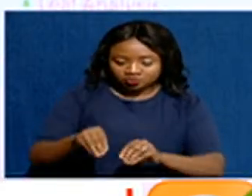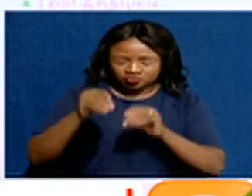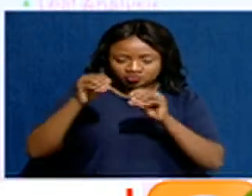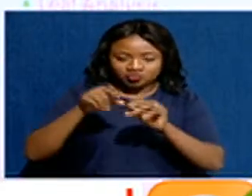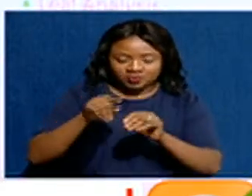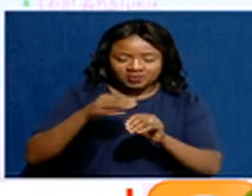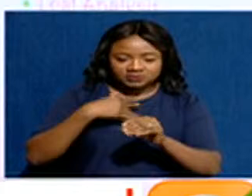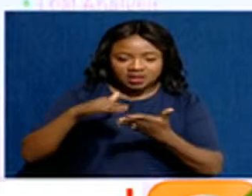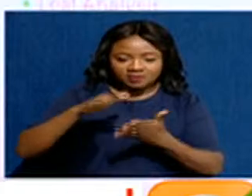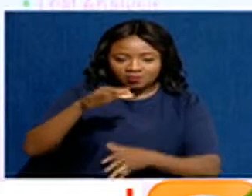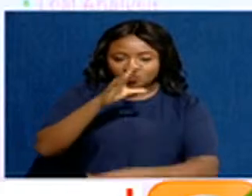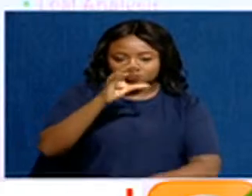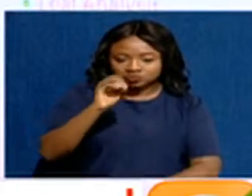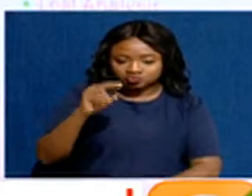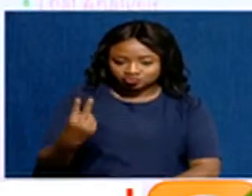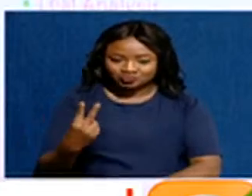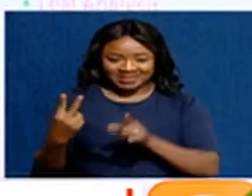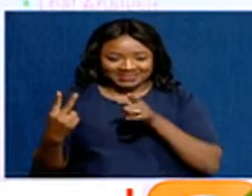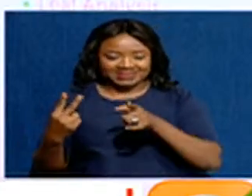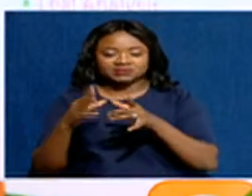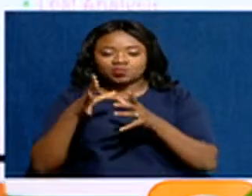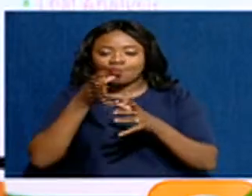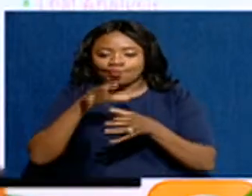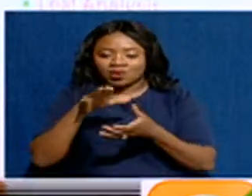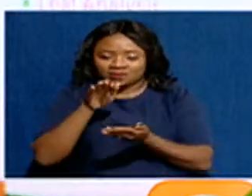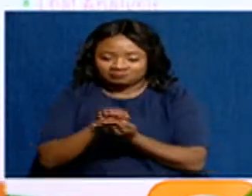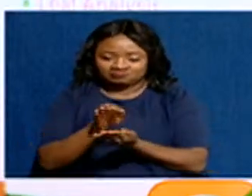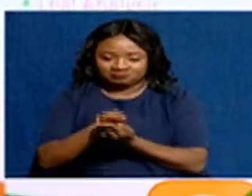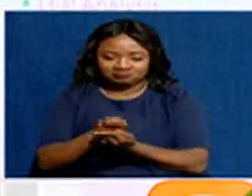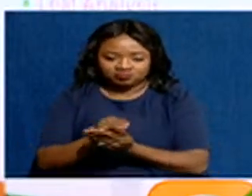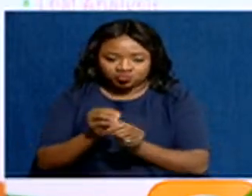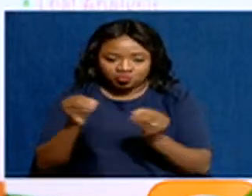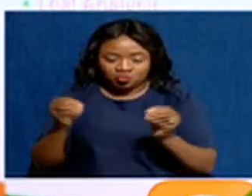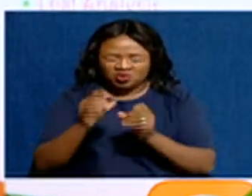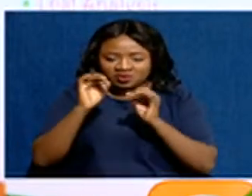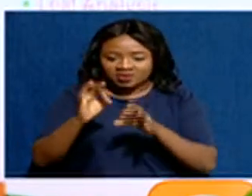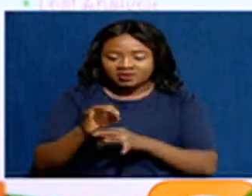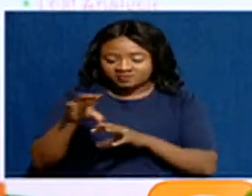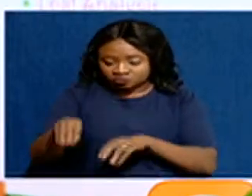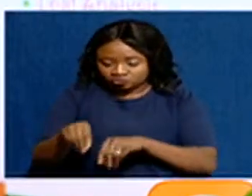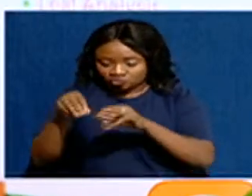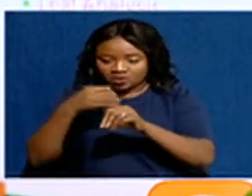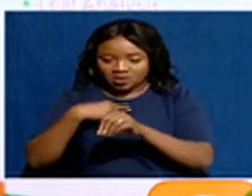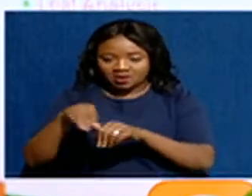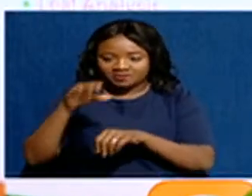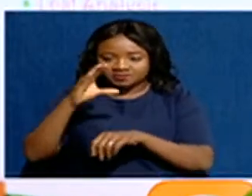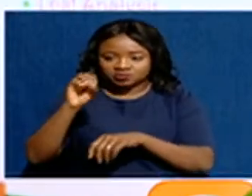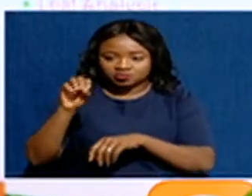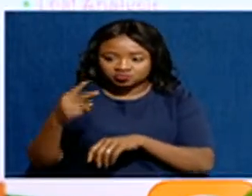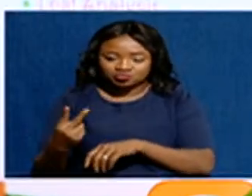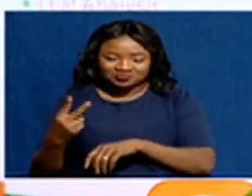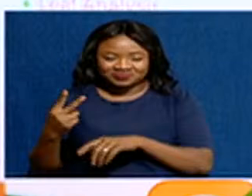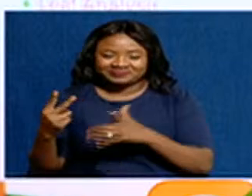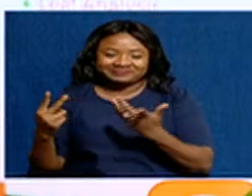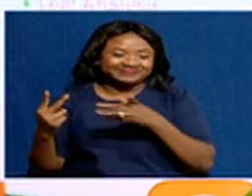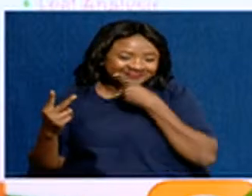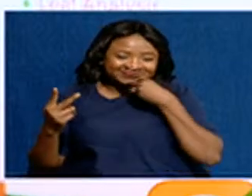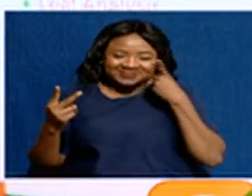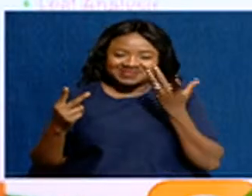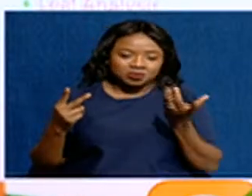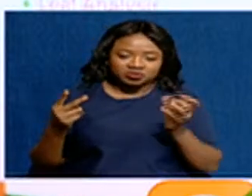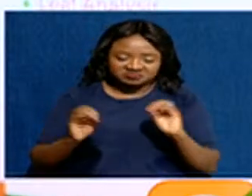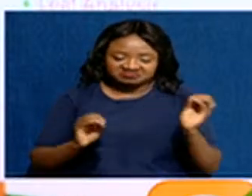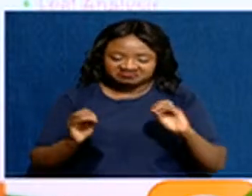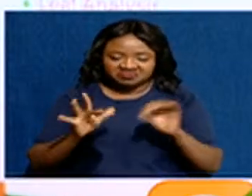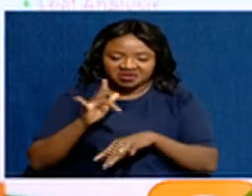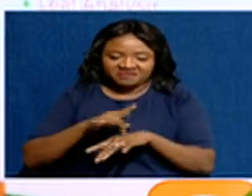more carbon are known to hold more water. So high carbon soils are actually resilient to things like